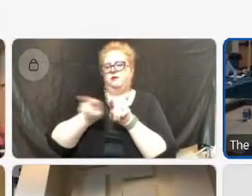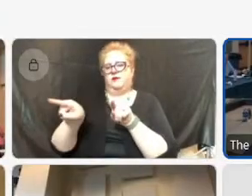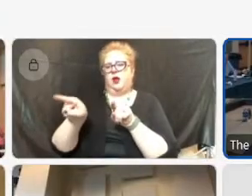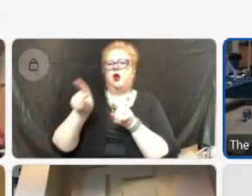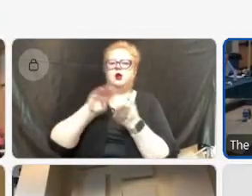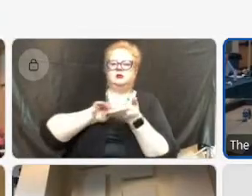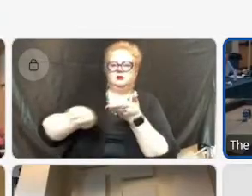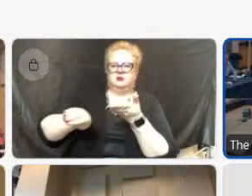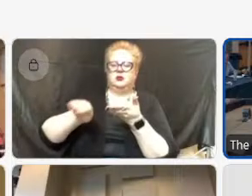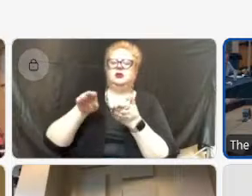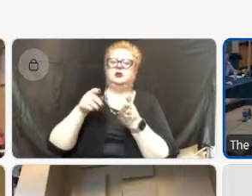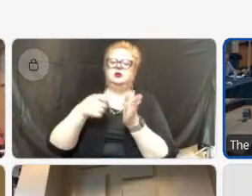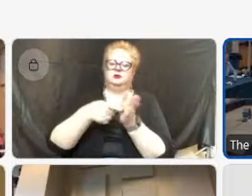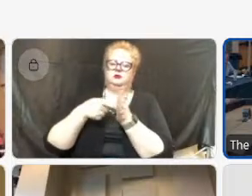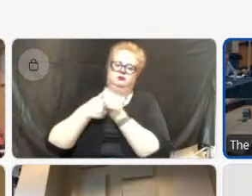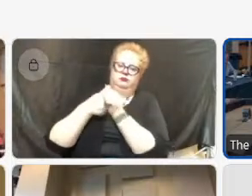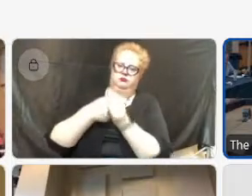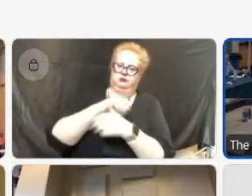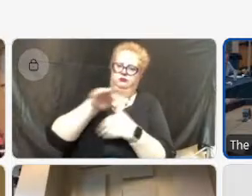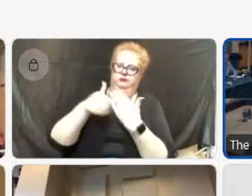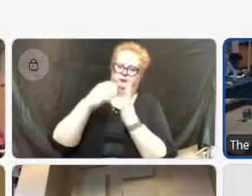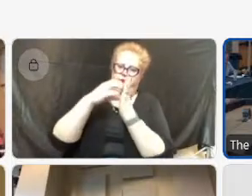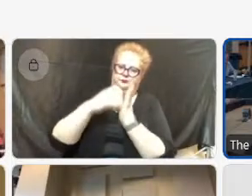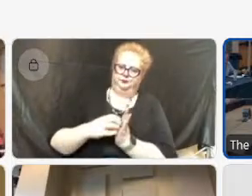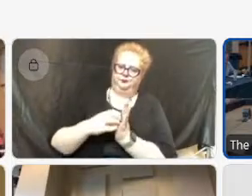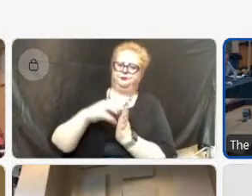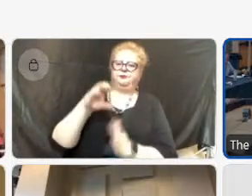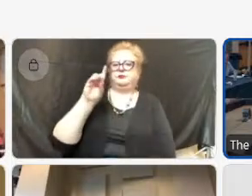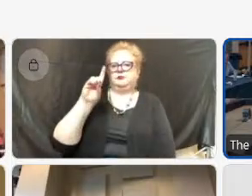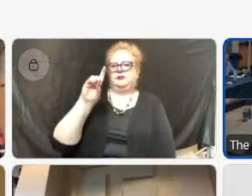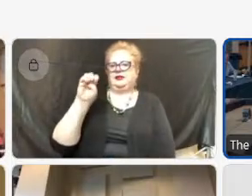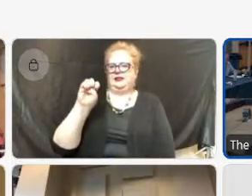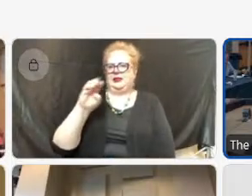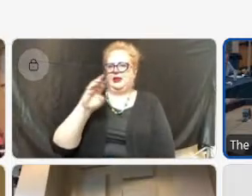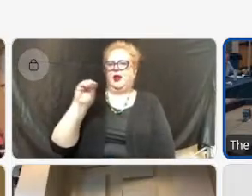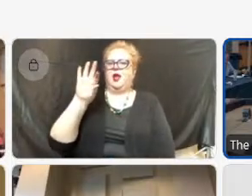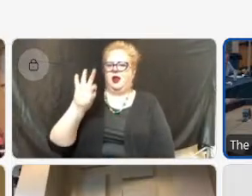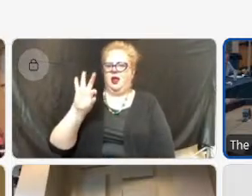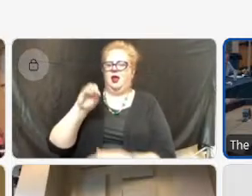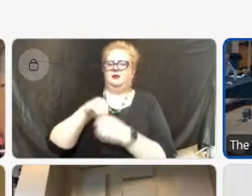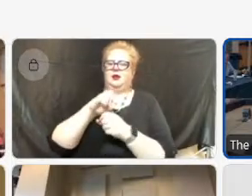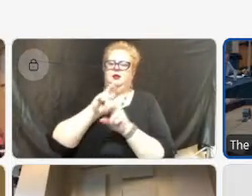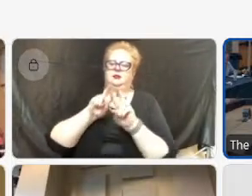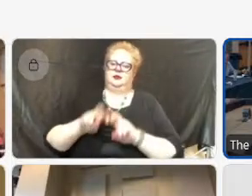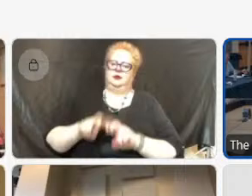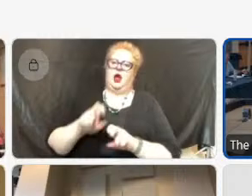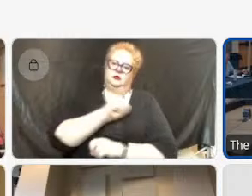with comments and conditions outlined in paragraphs D, E, and F, the staff analysis